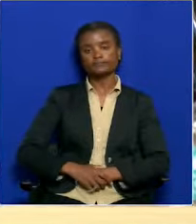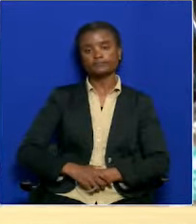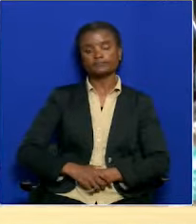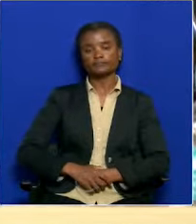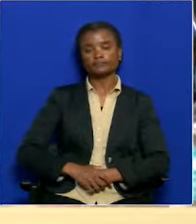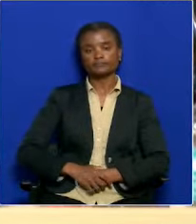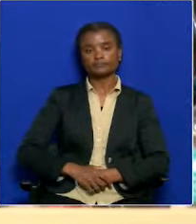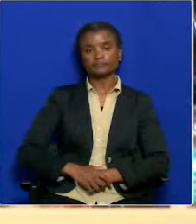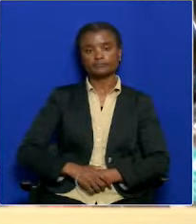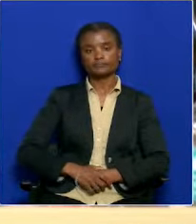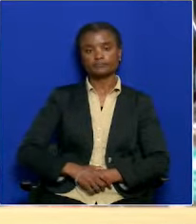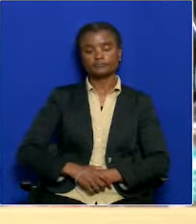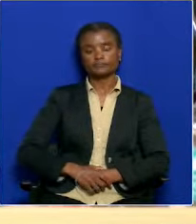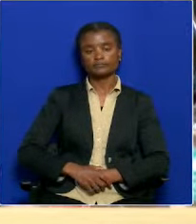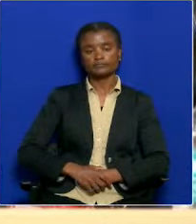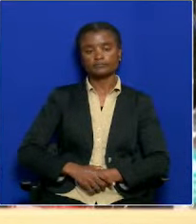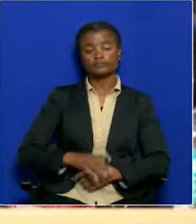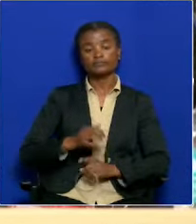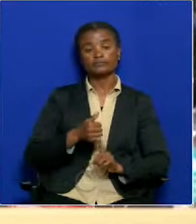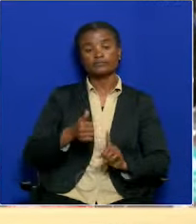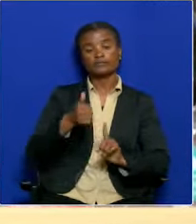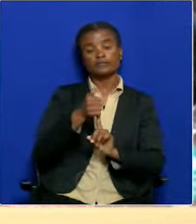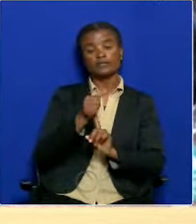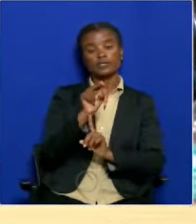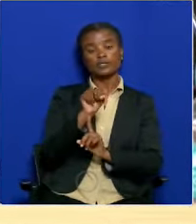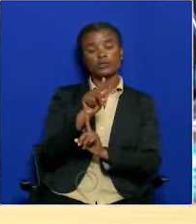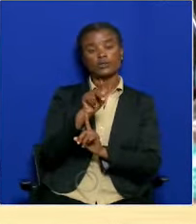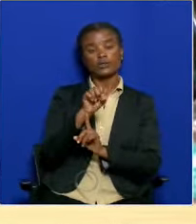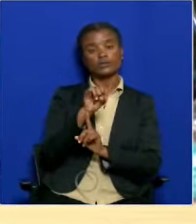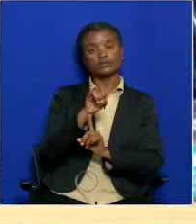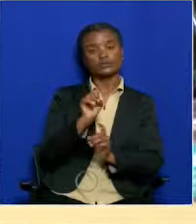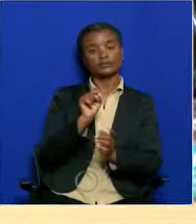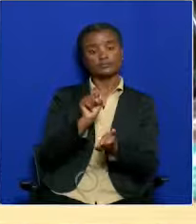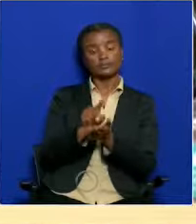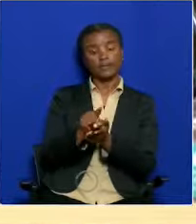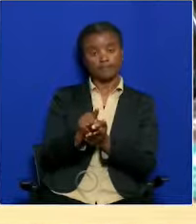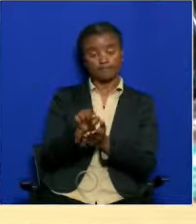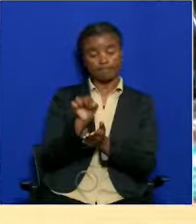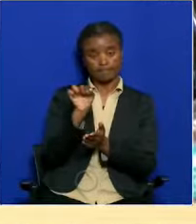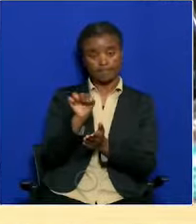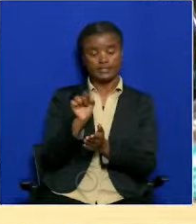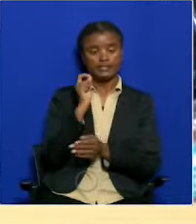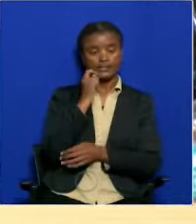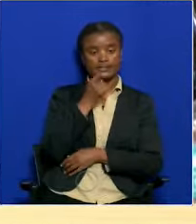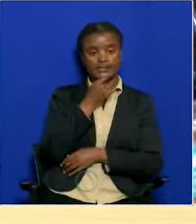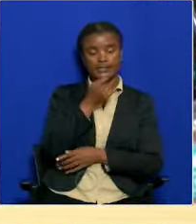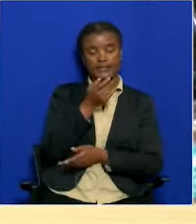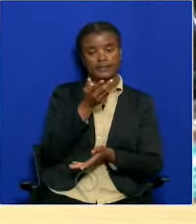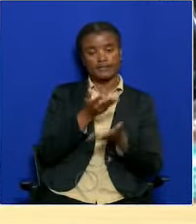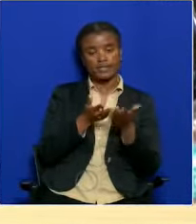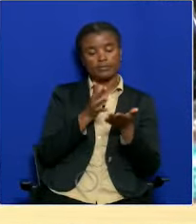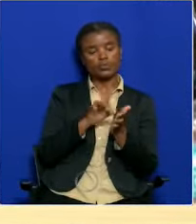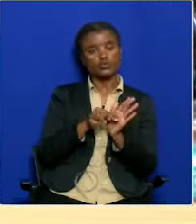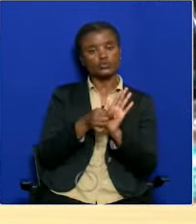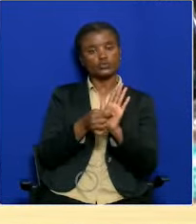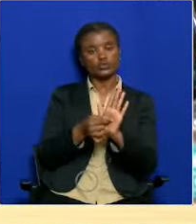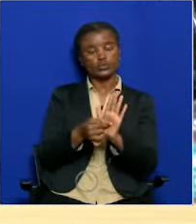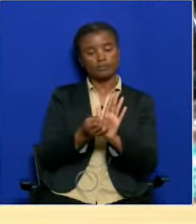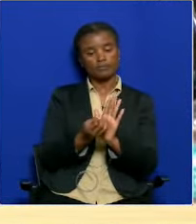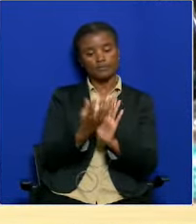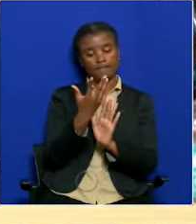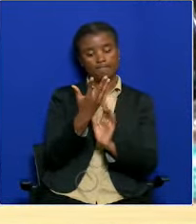So Sergeant Gosi sends to you a message that says, maybe it will reflect tomorrow.